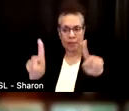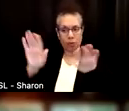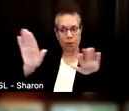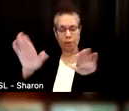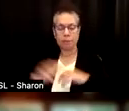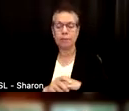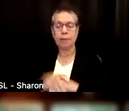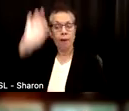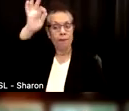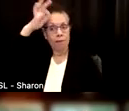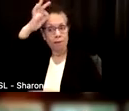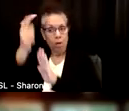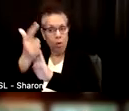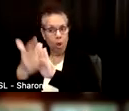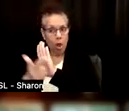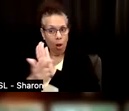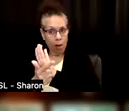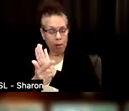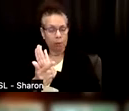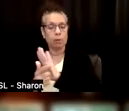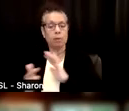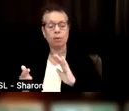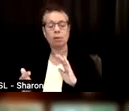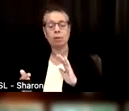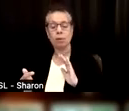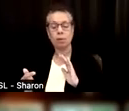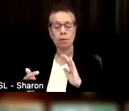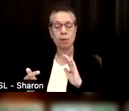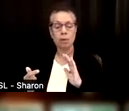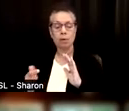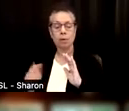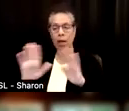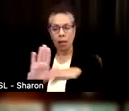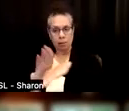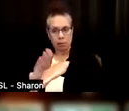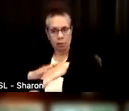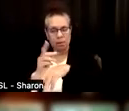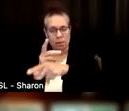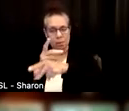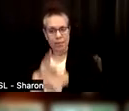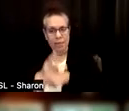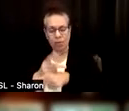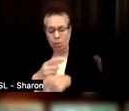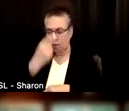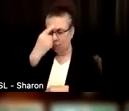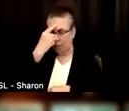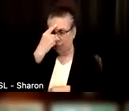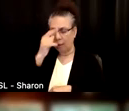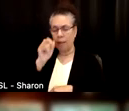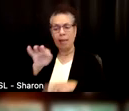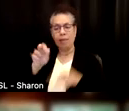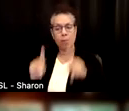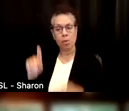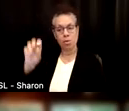Under federal law, first of all, I would just caution that to think about whether someone is